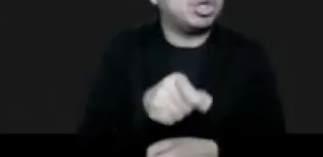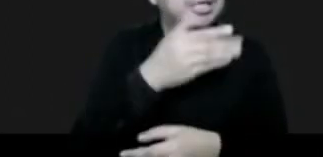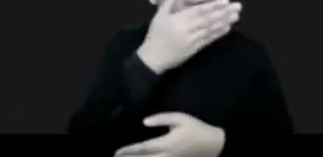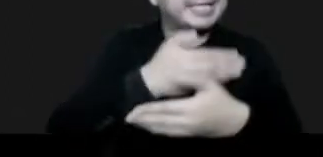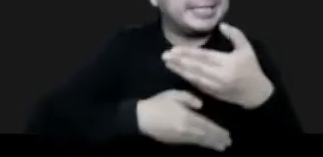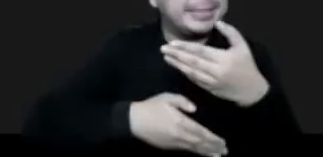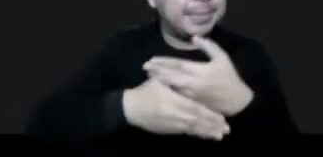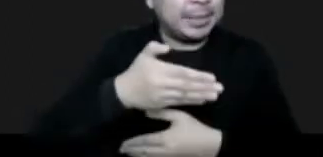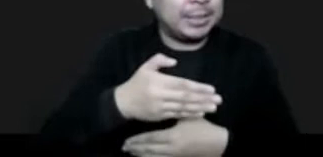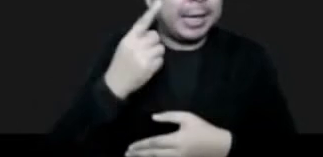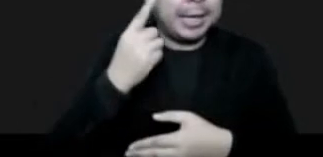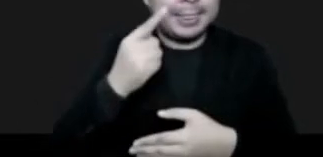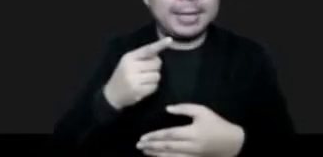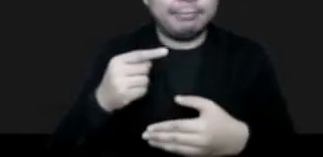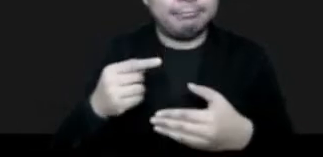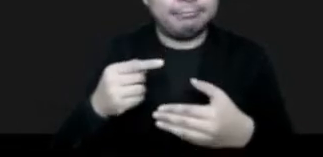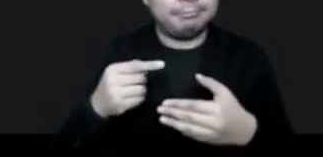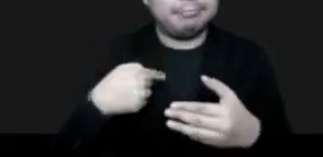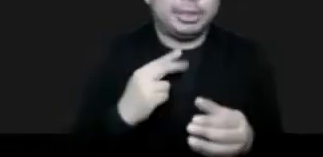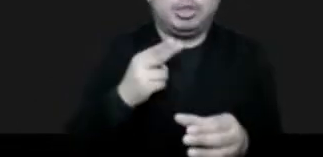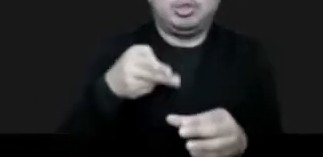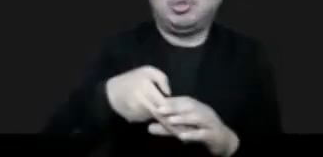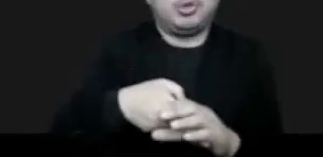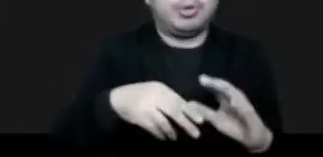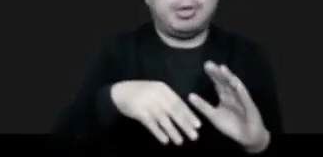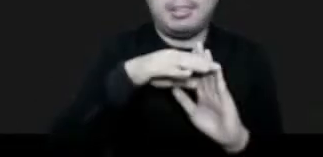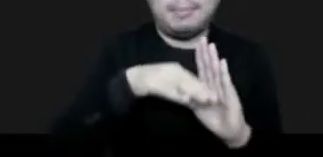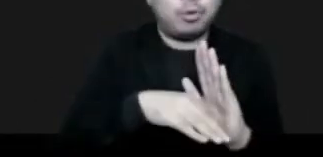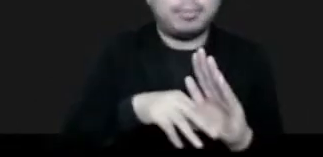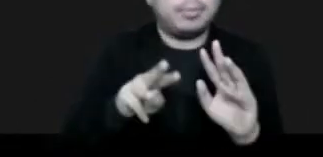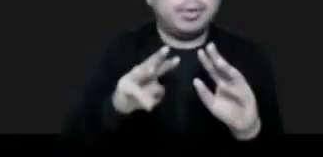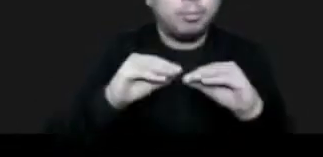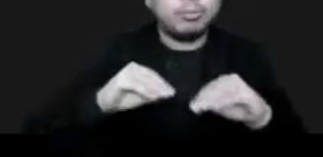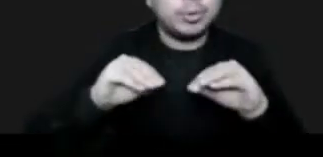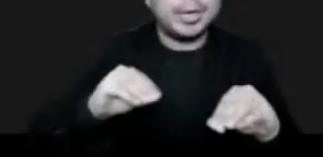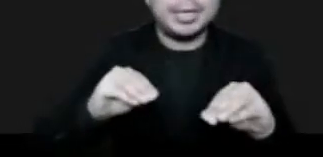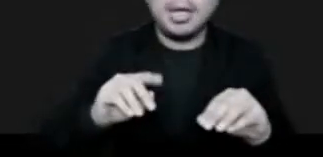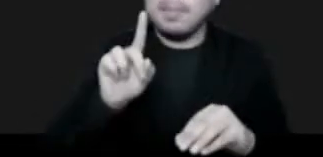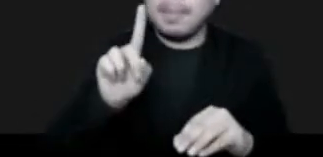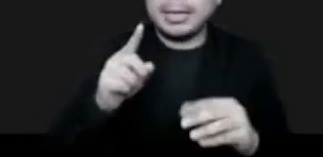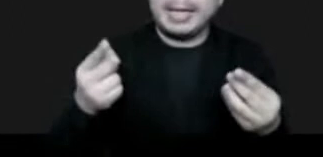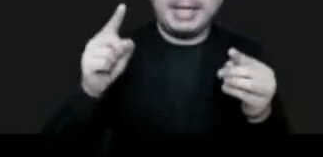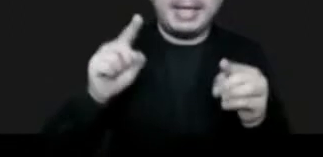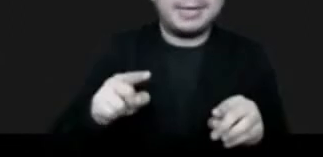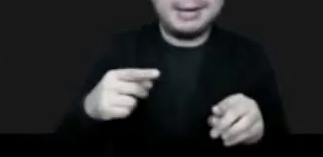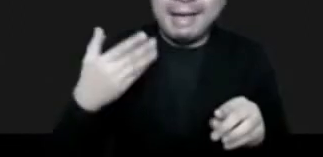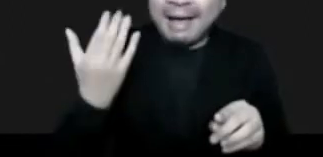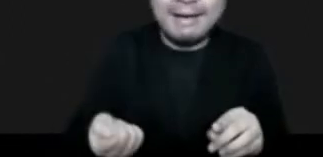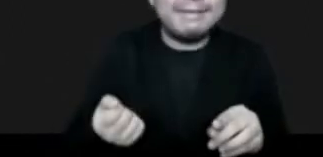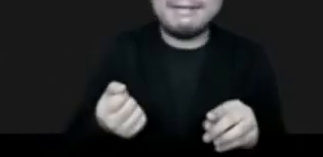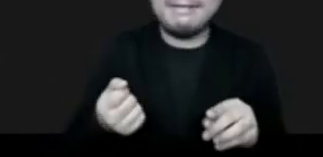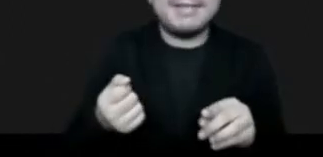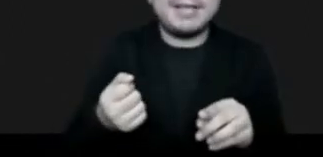program, in an open ground, a swarm of bees came into that particular area. It was an educational